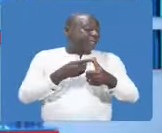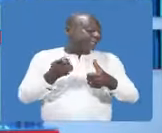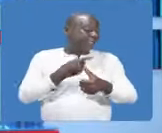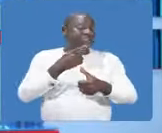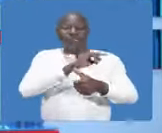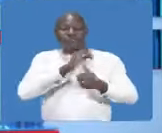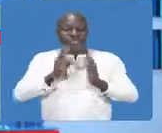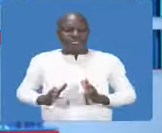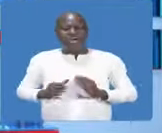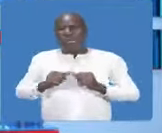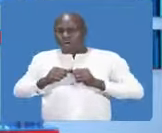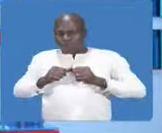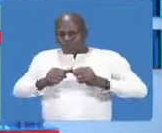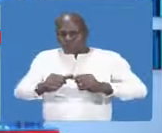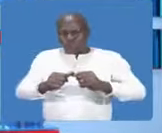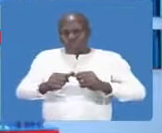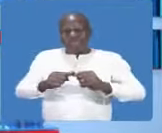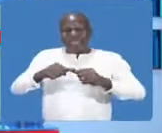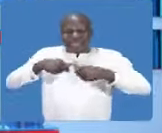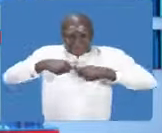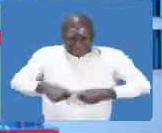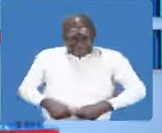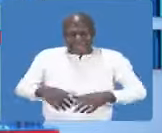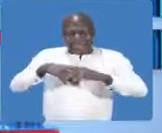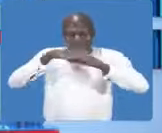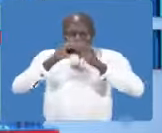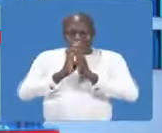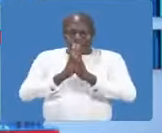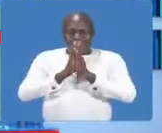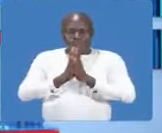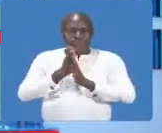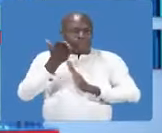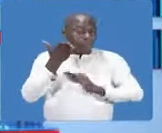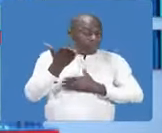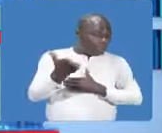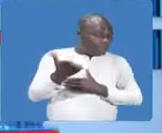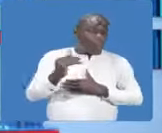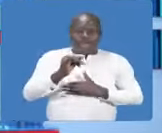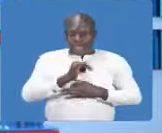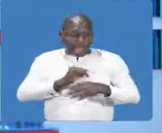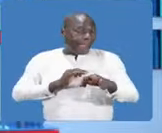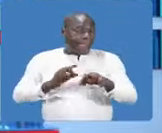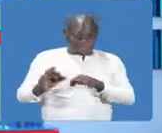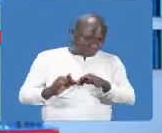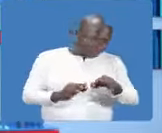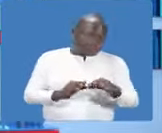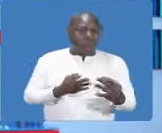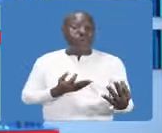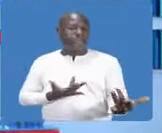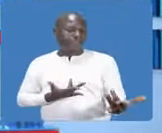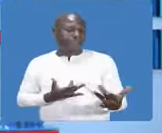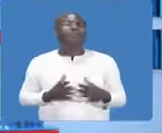ikano. Omu koswara etna empaibum. Na eho na mekachila wase. Empaibum na die.